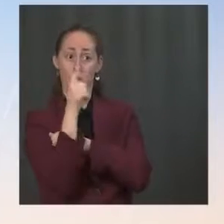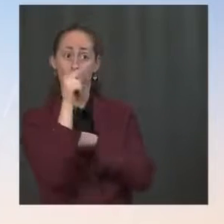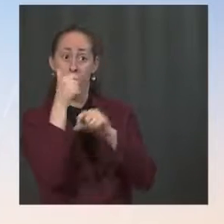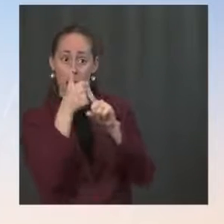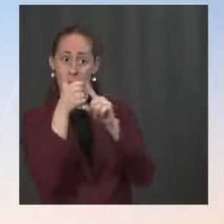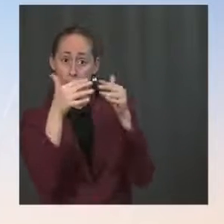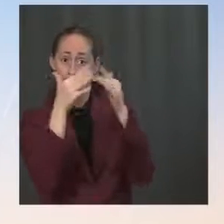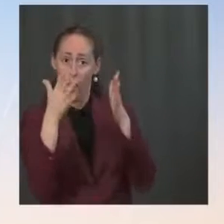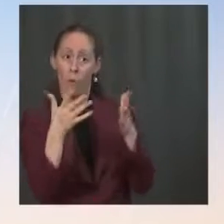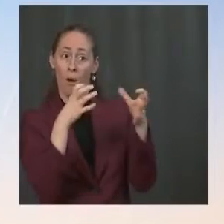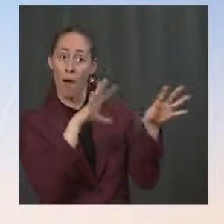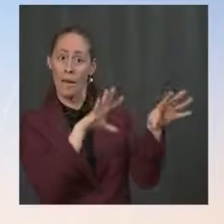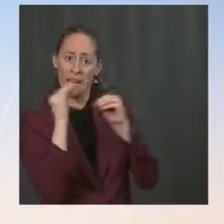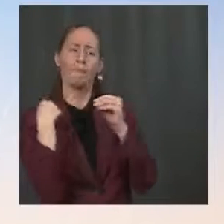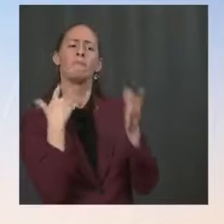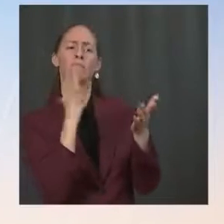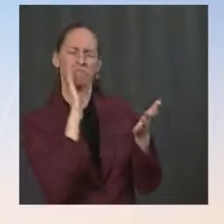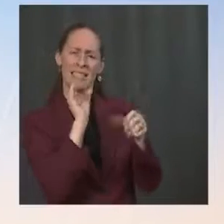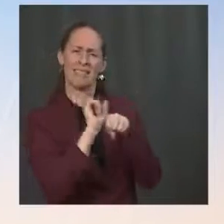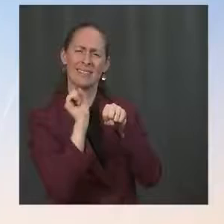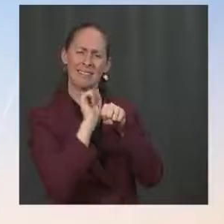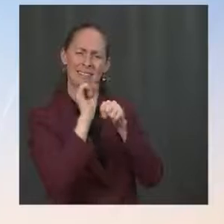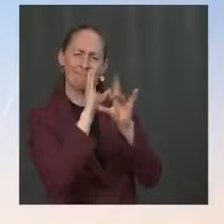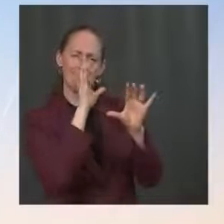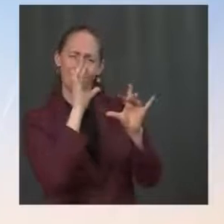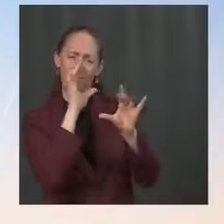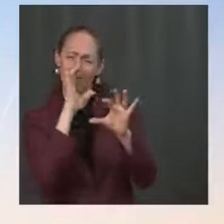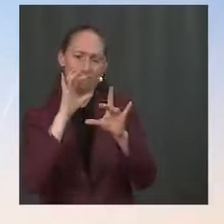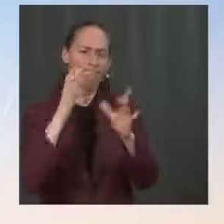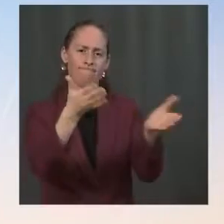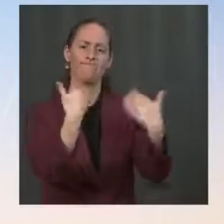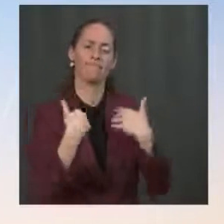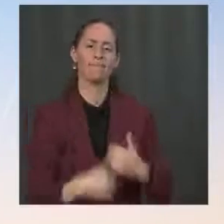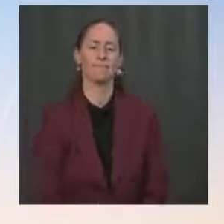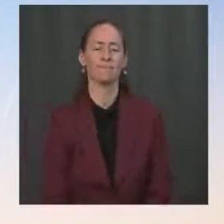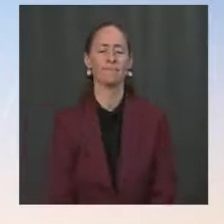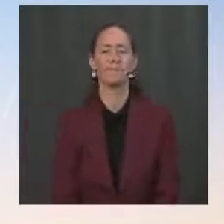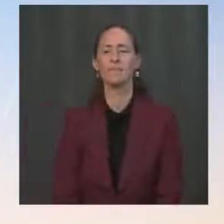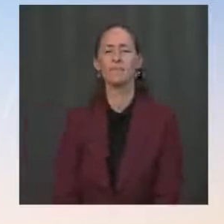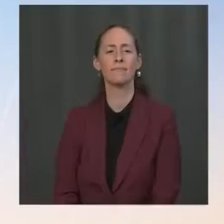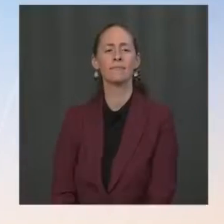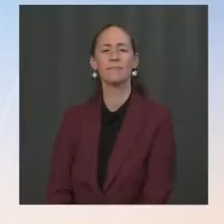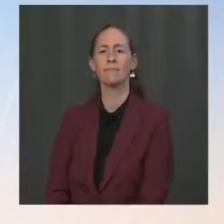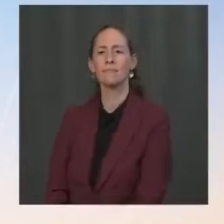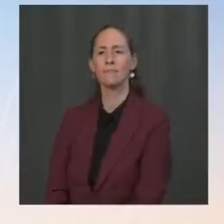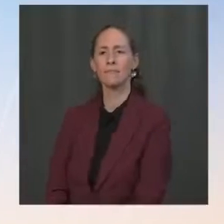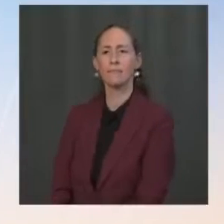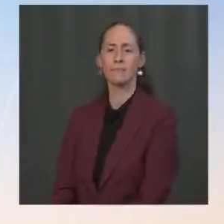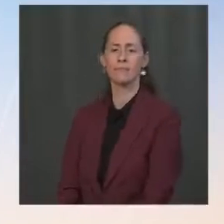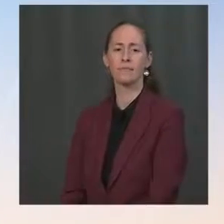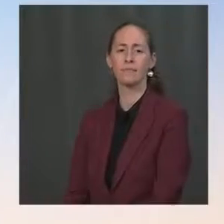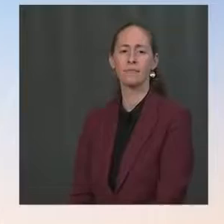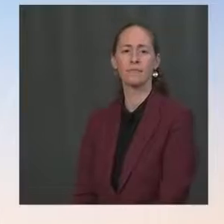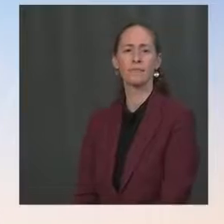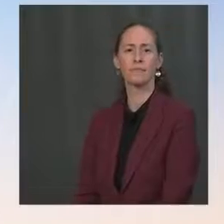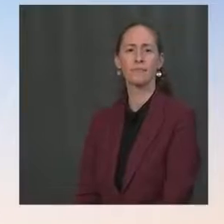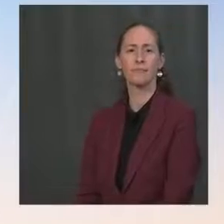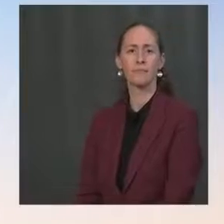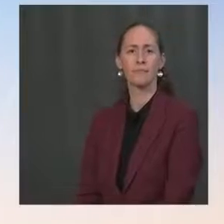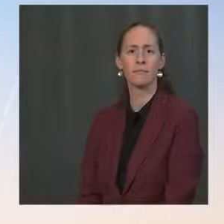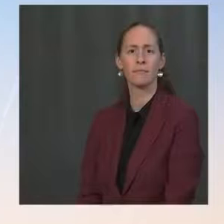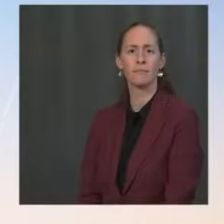is what our U.S. military is working to deliver on. Jen, Go ahead. A quick follow-up to that. What are those Americans supposed to do on